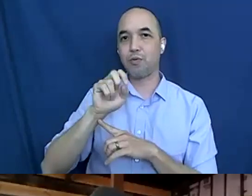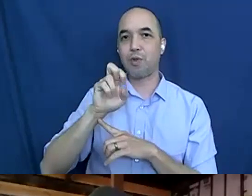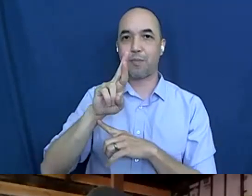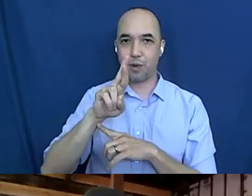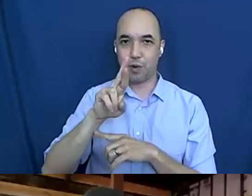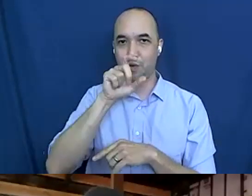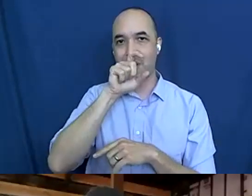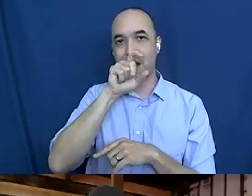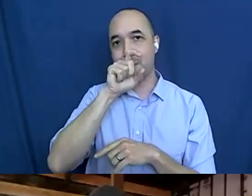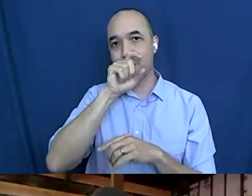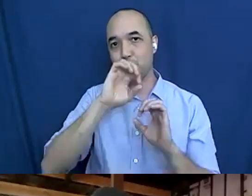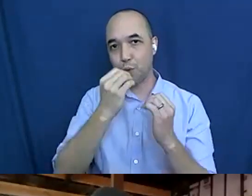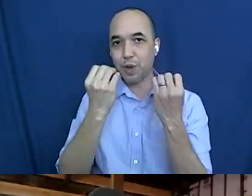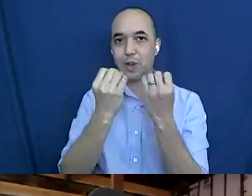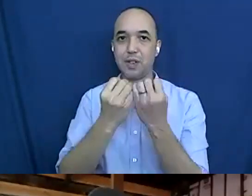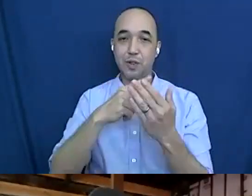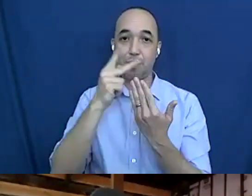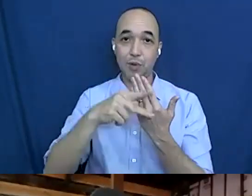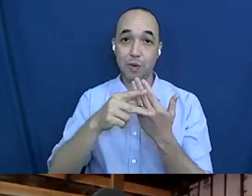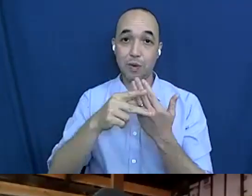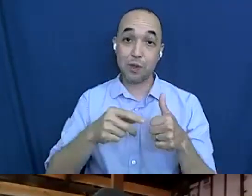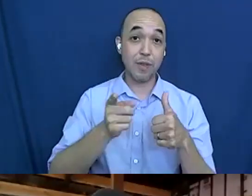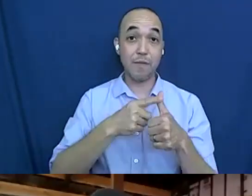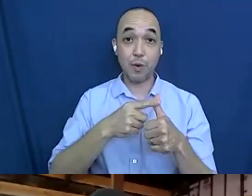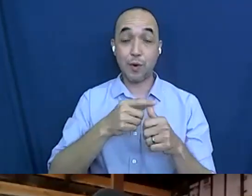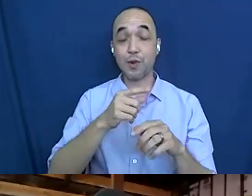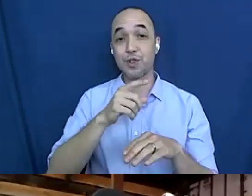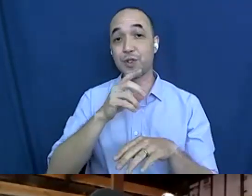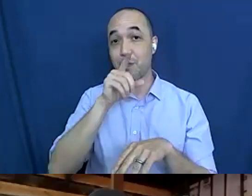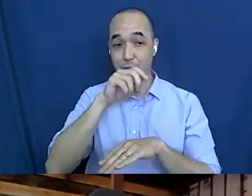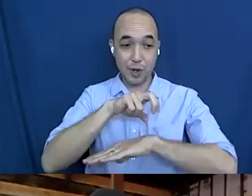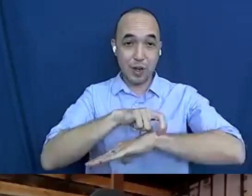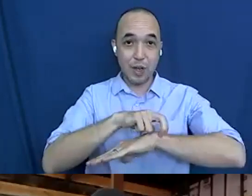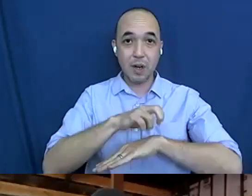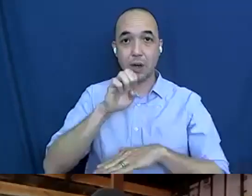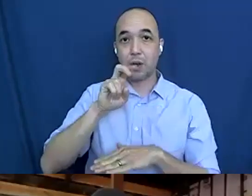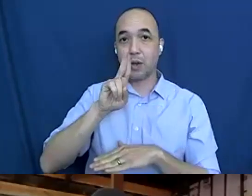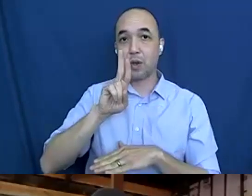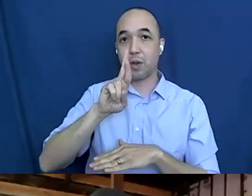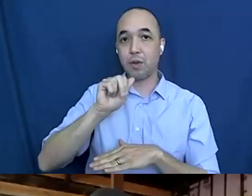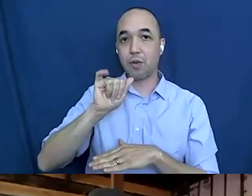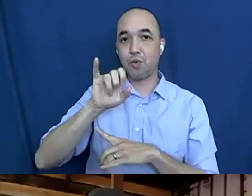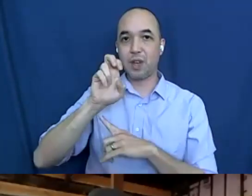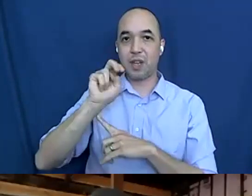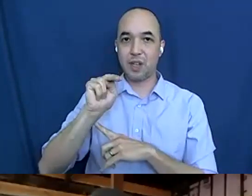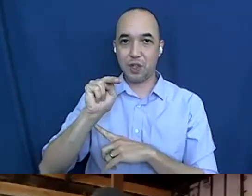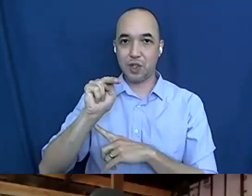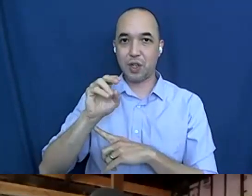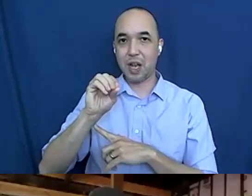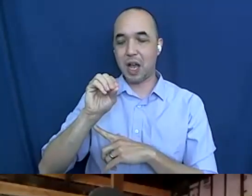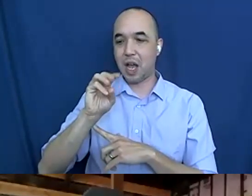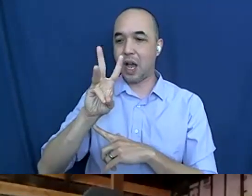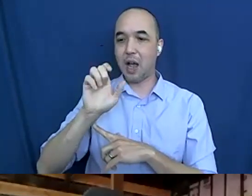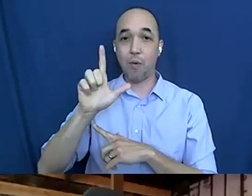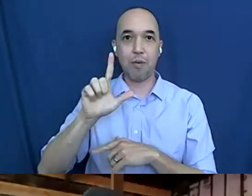that I ever held was a Eurasian eagle owl. I still have them to this day. He's at our other facility right now. The first bird that ever flew to